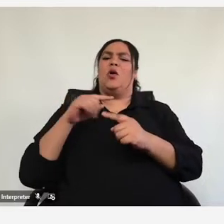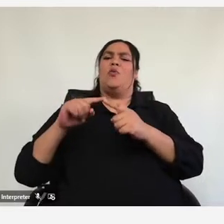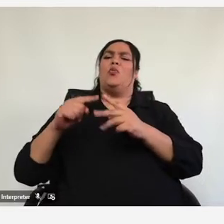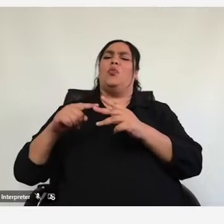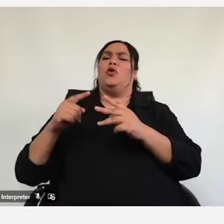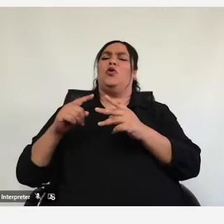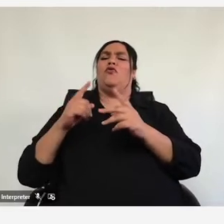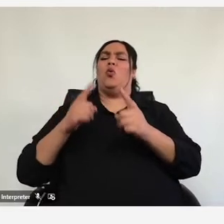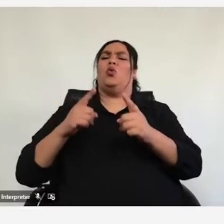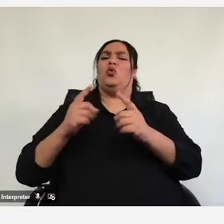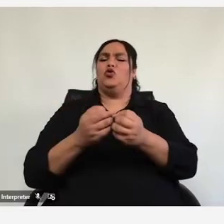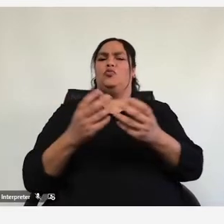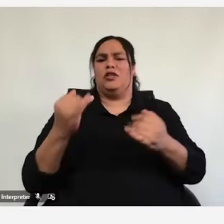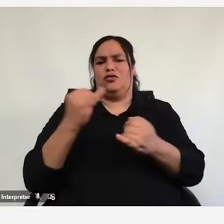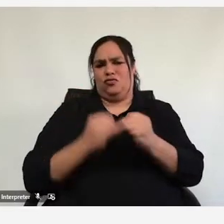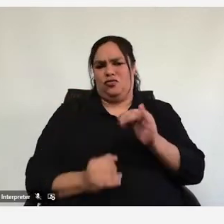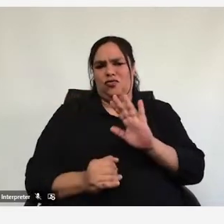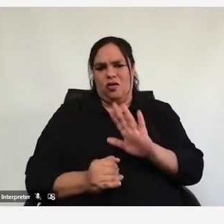It's wrong.